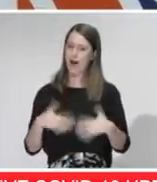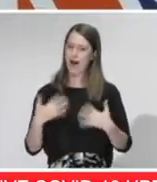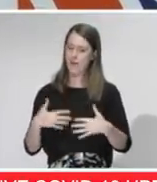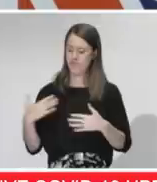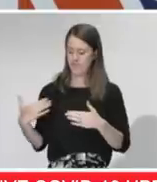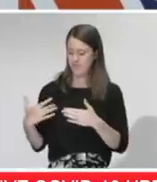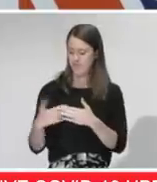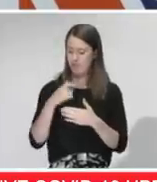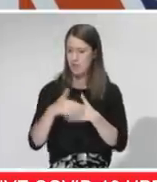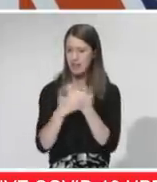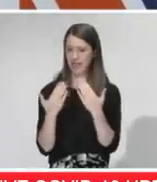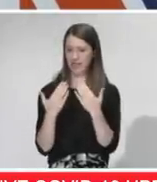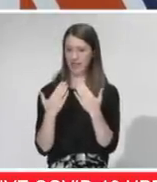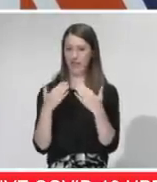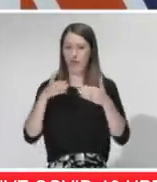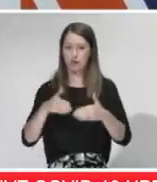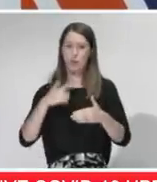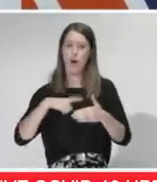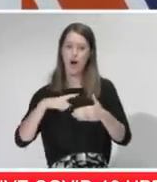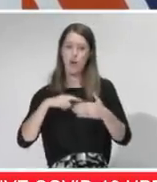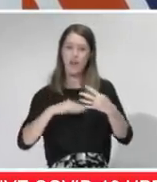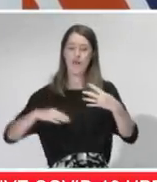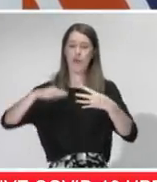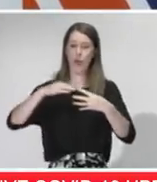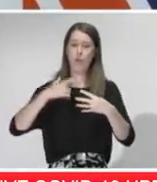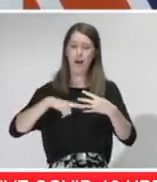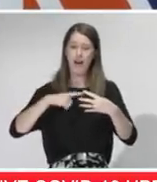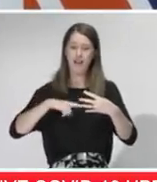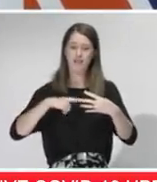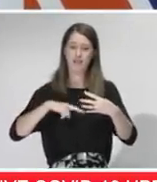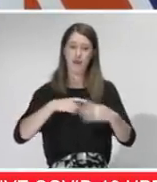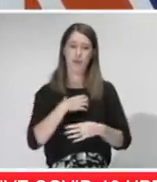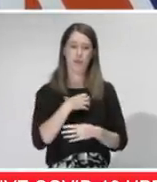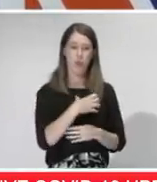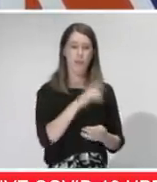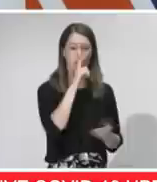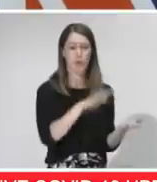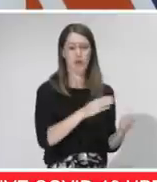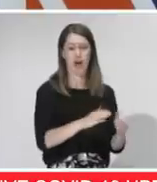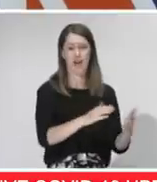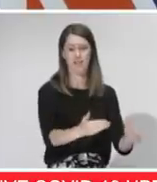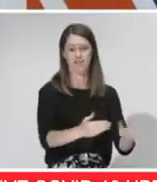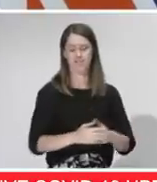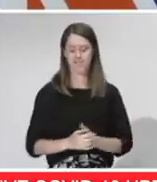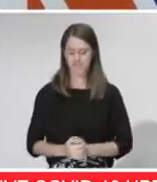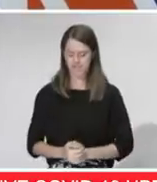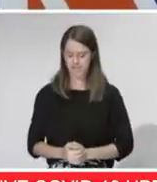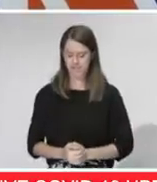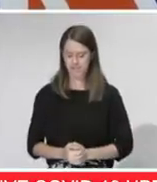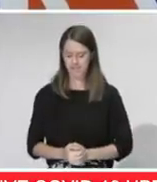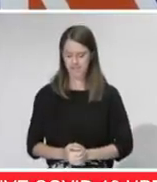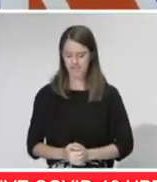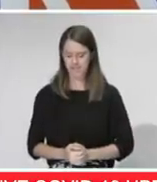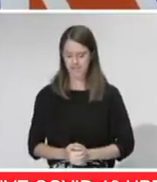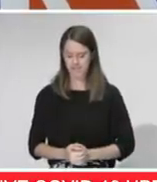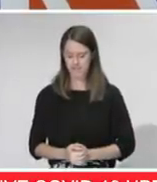few days why we are doing what we are doing as we share news of another death in New Zealand as a result of